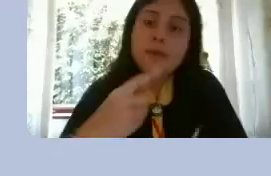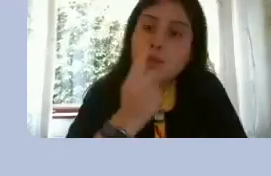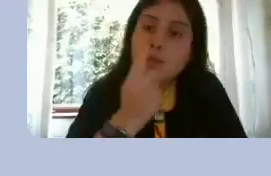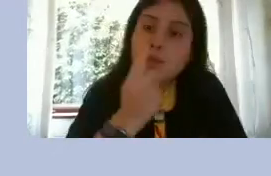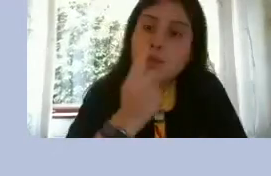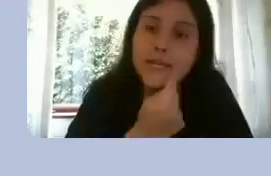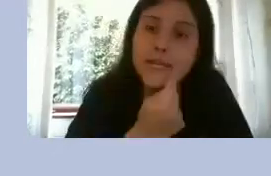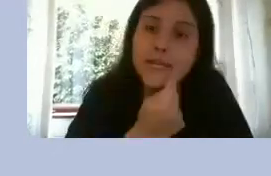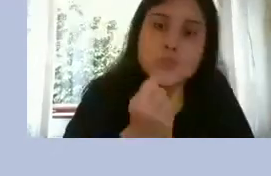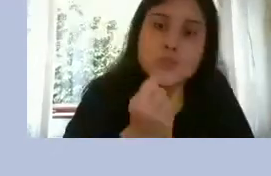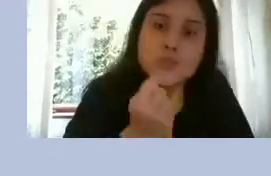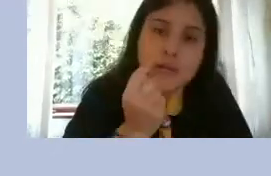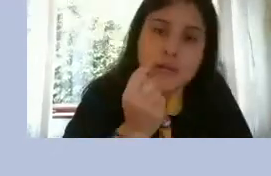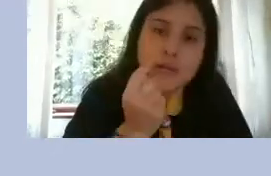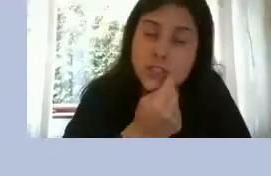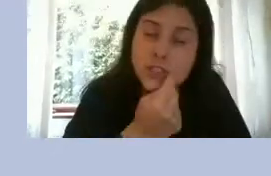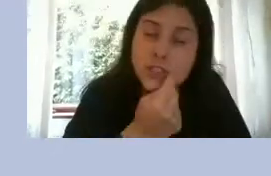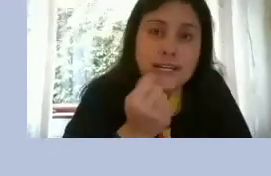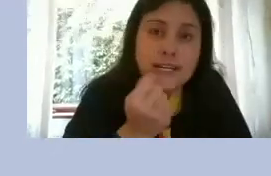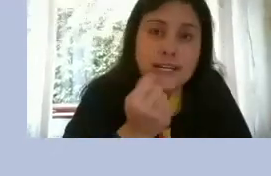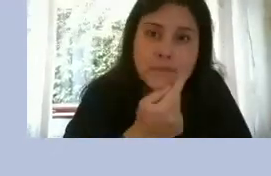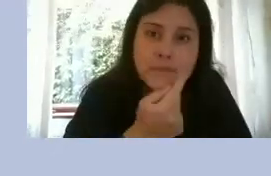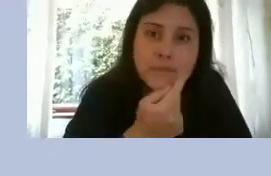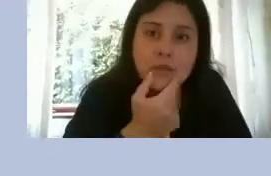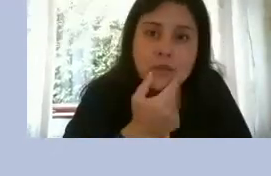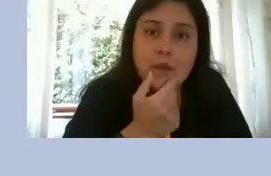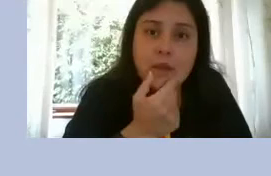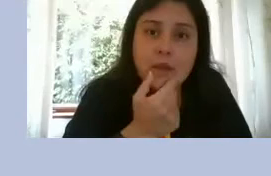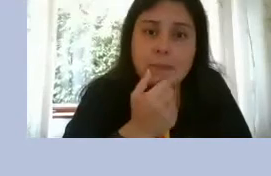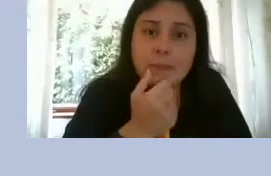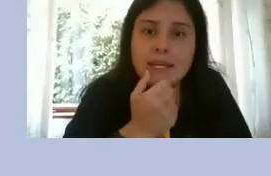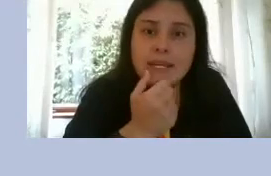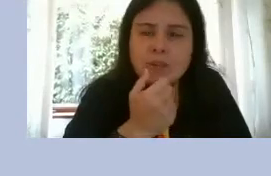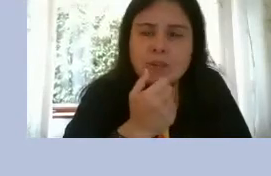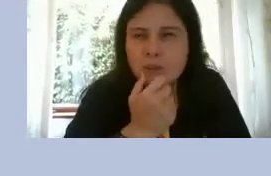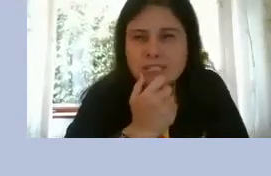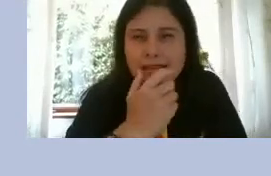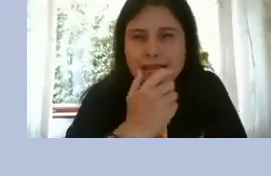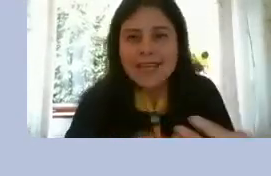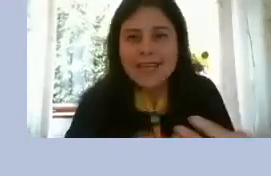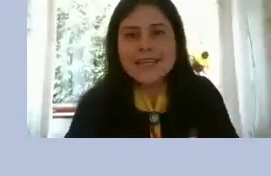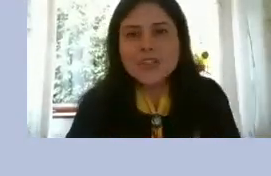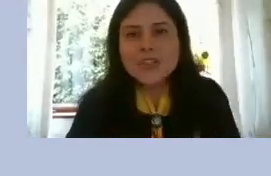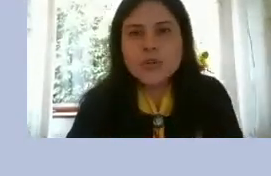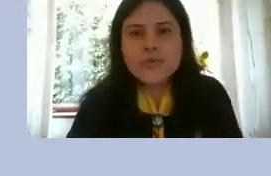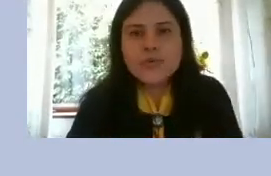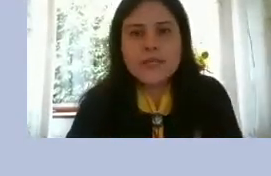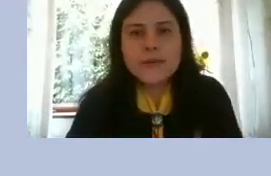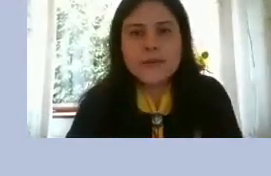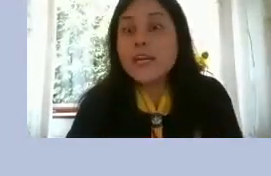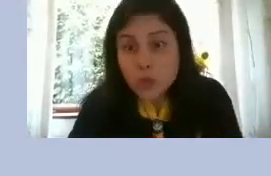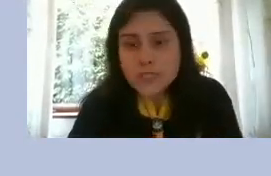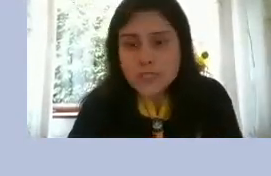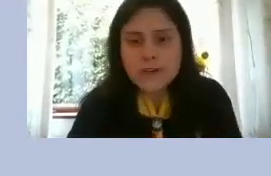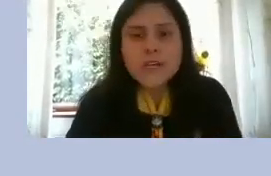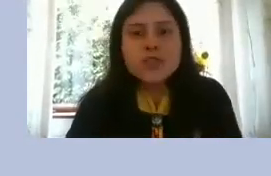and understand. Many of them train to read your lips, but you can imagine that that is not fully